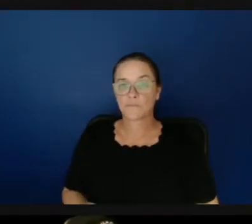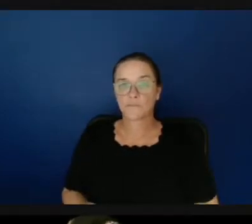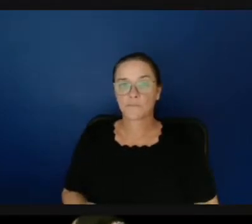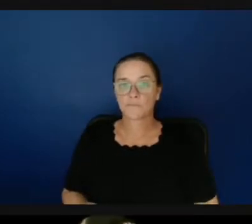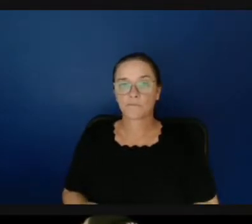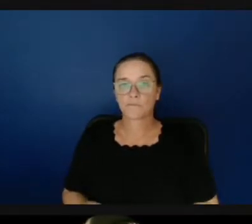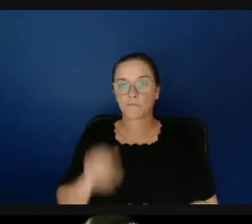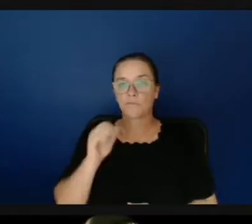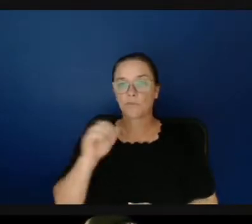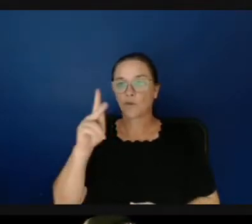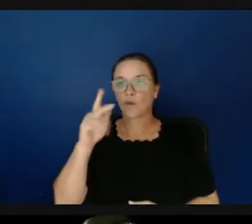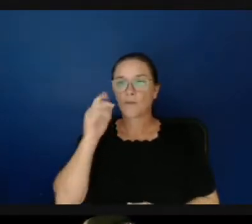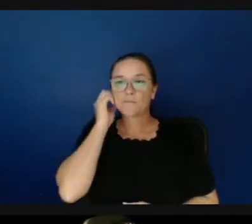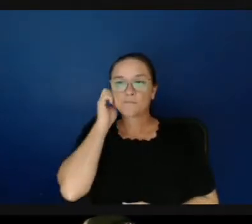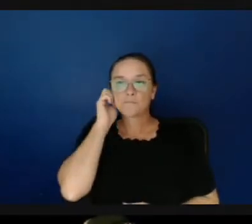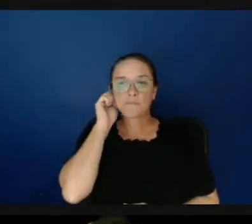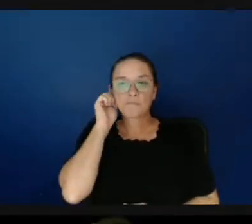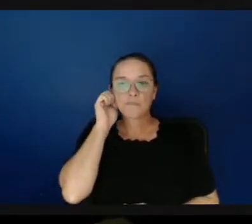All right.